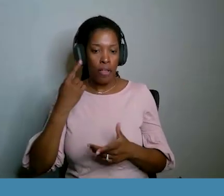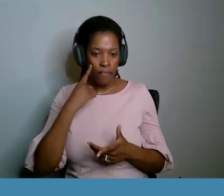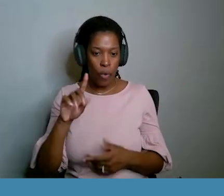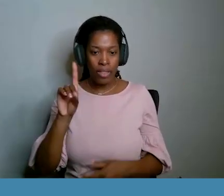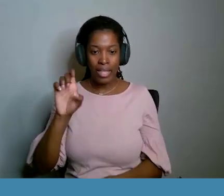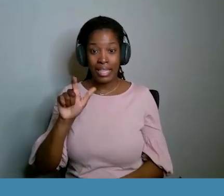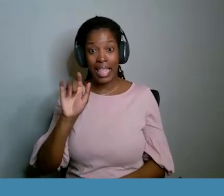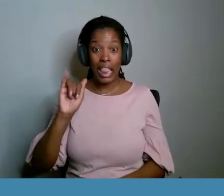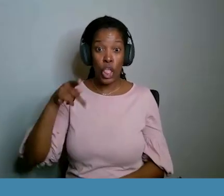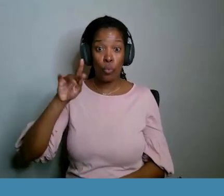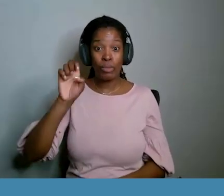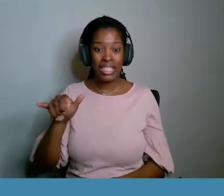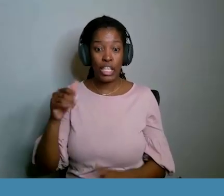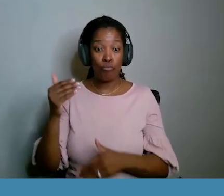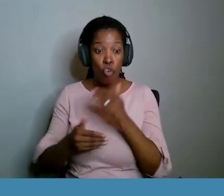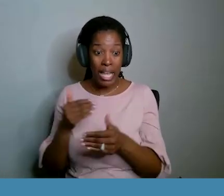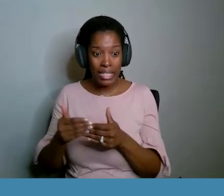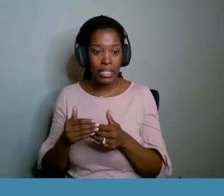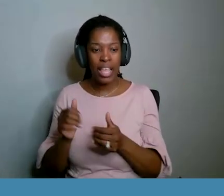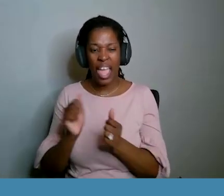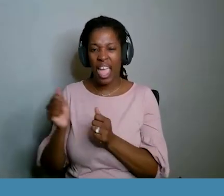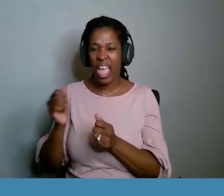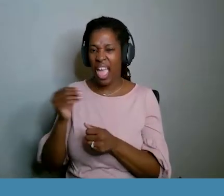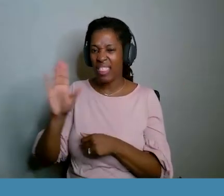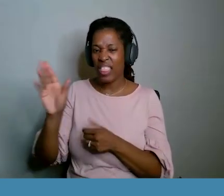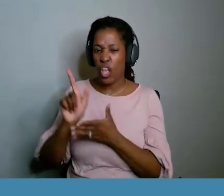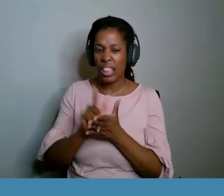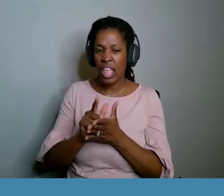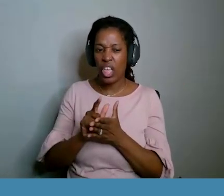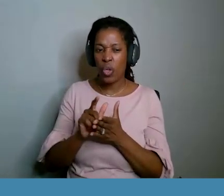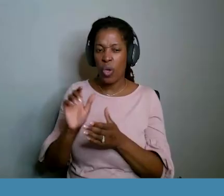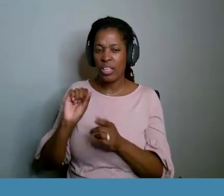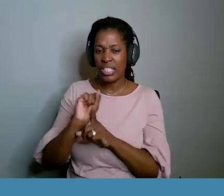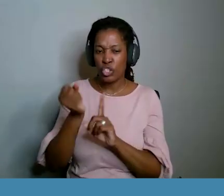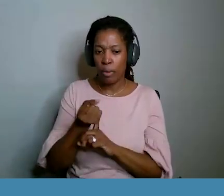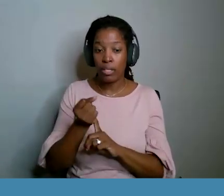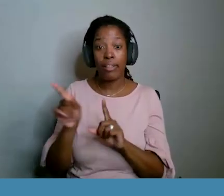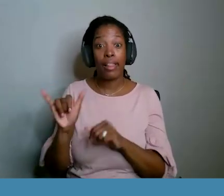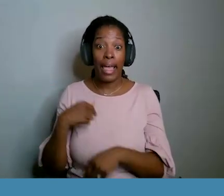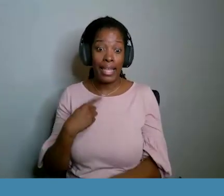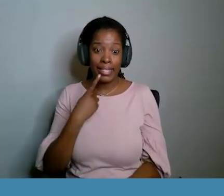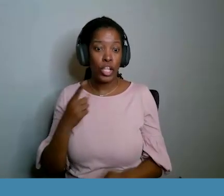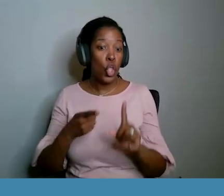situation. And like I said, the goal, this is to ensure appropriate due process.